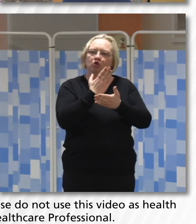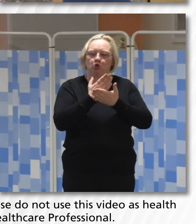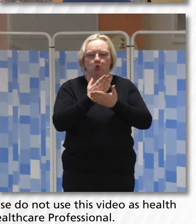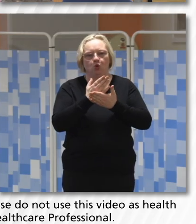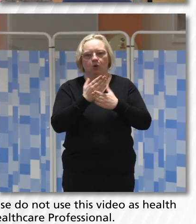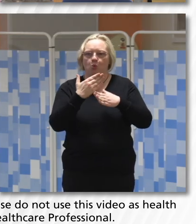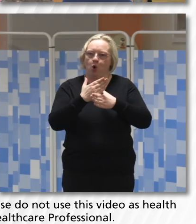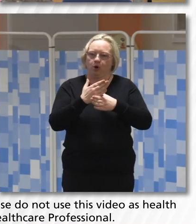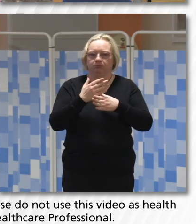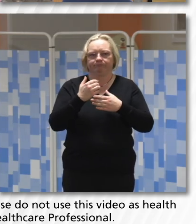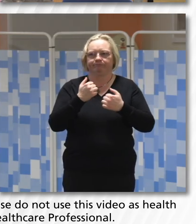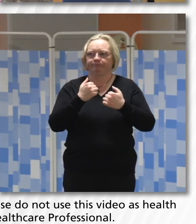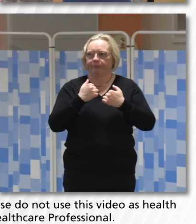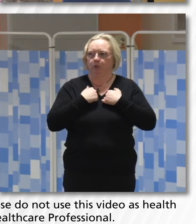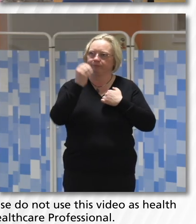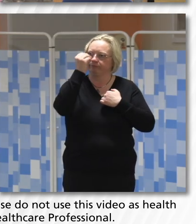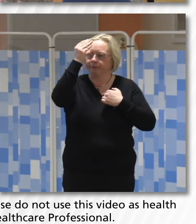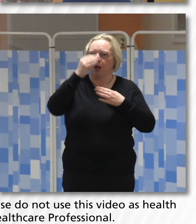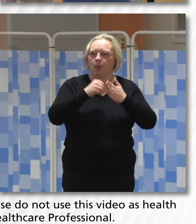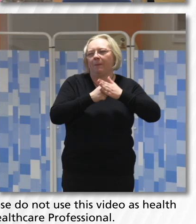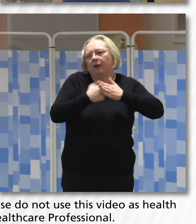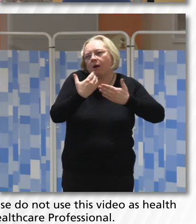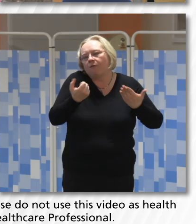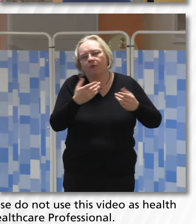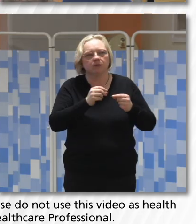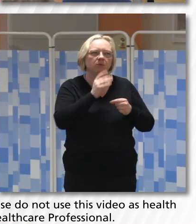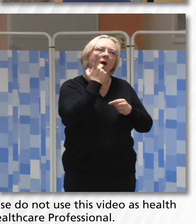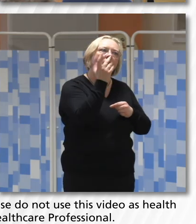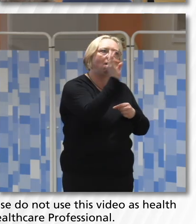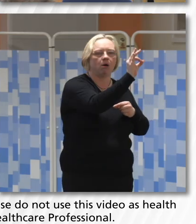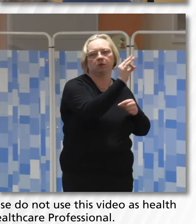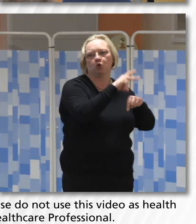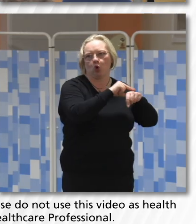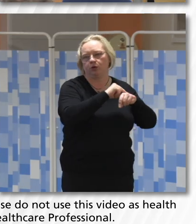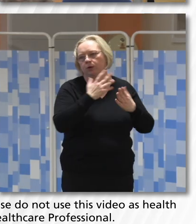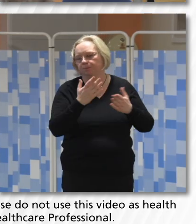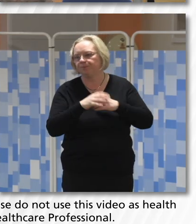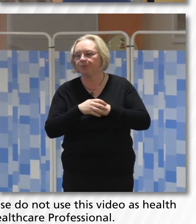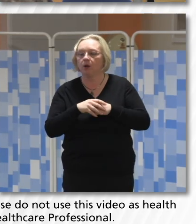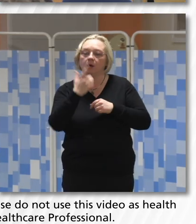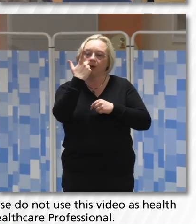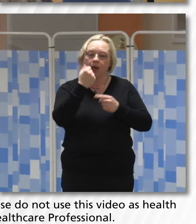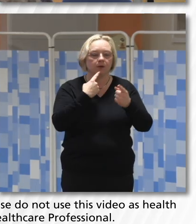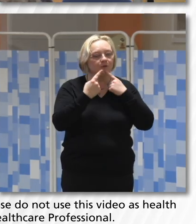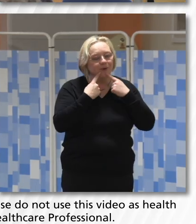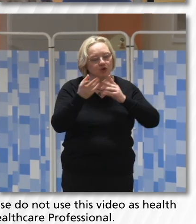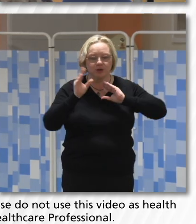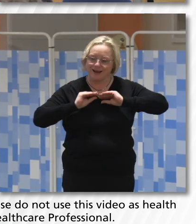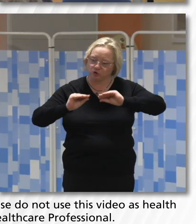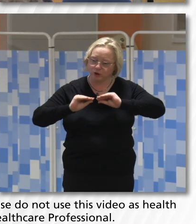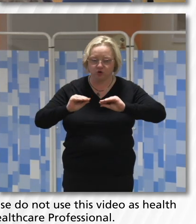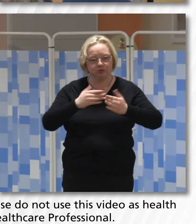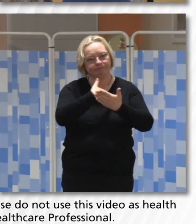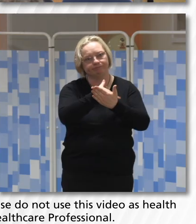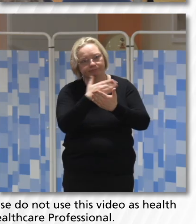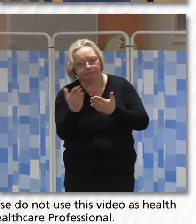knowledge. We can commence and adjust medication, and we can provide information and education about all aspects